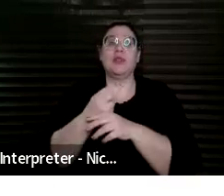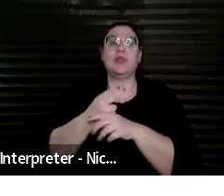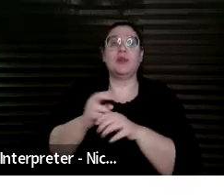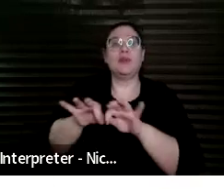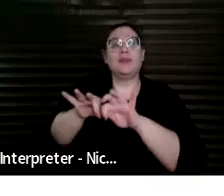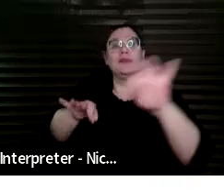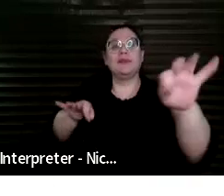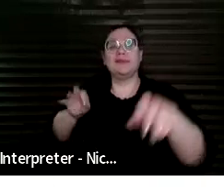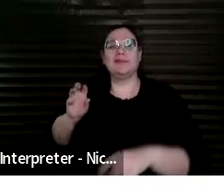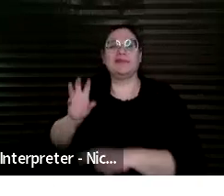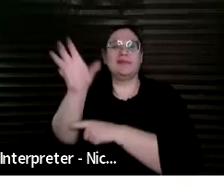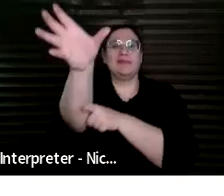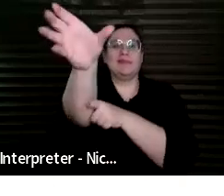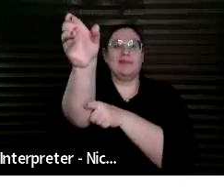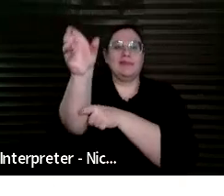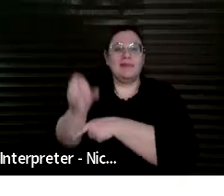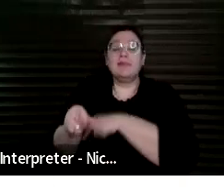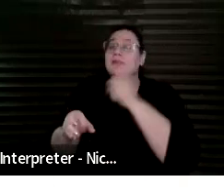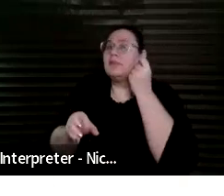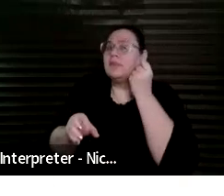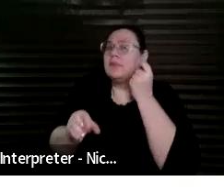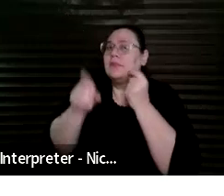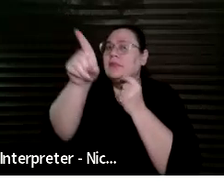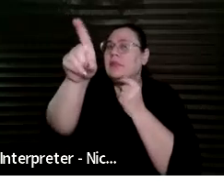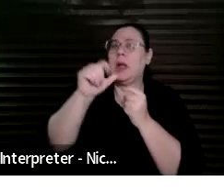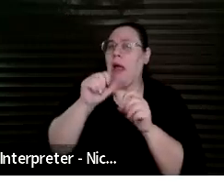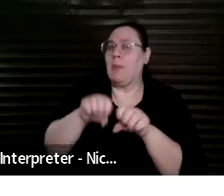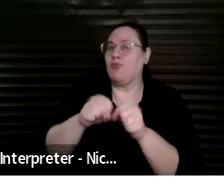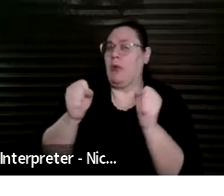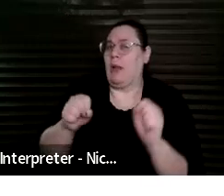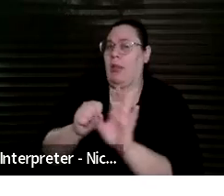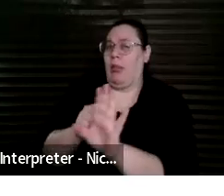access non-breakable items.